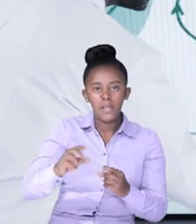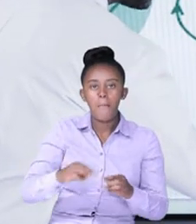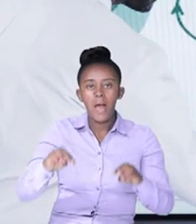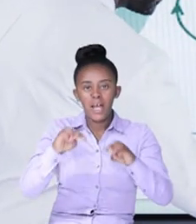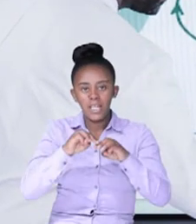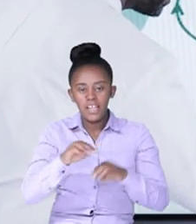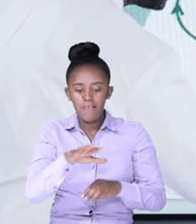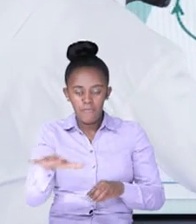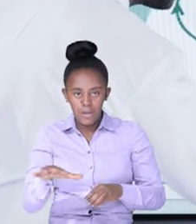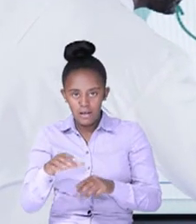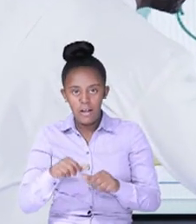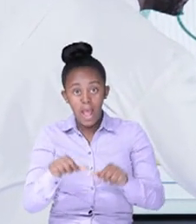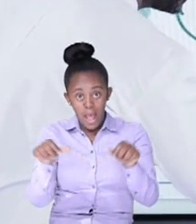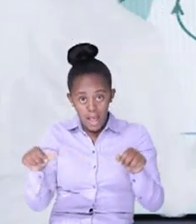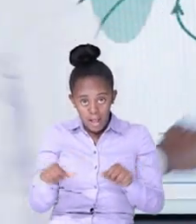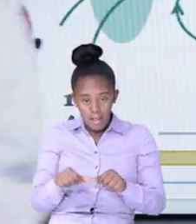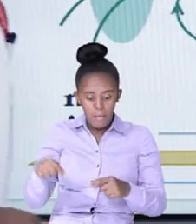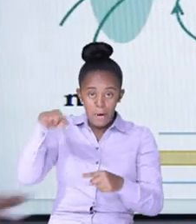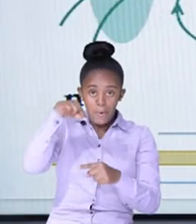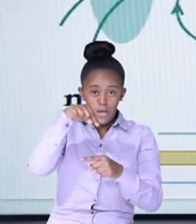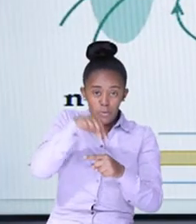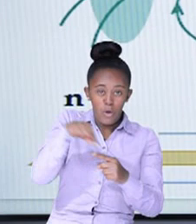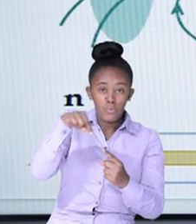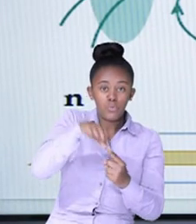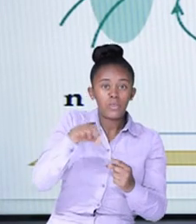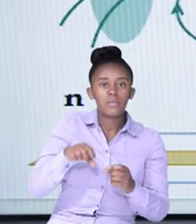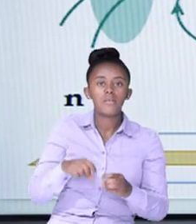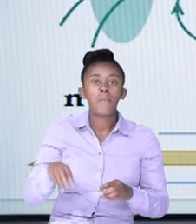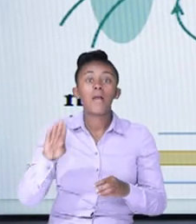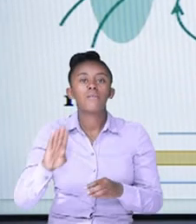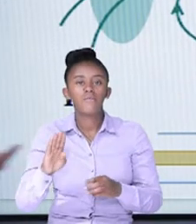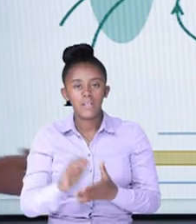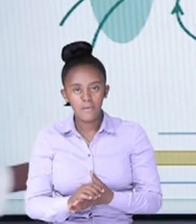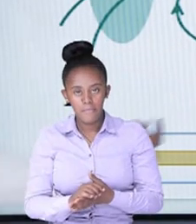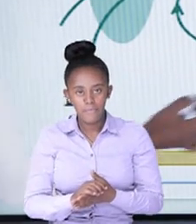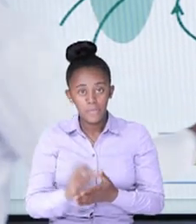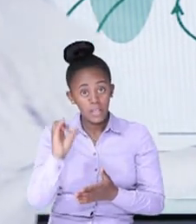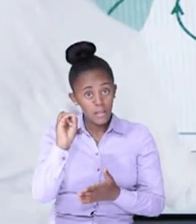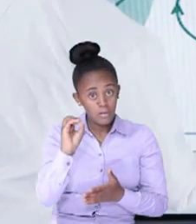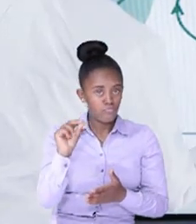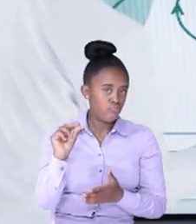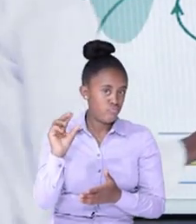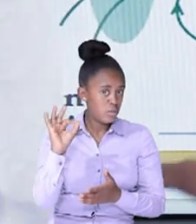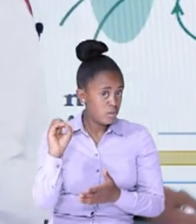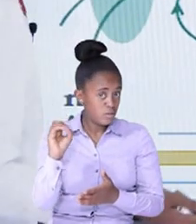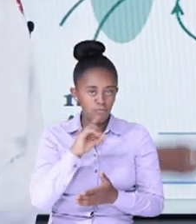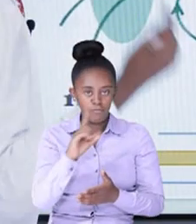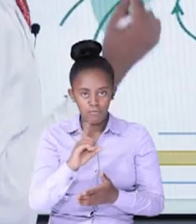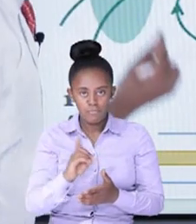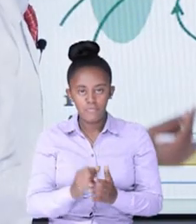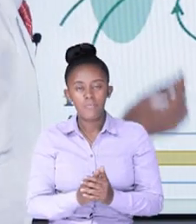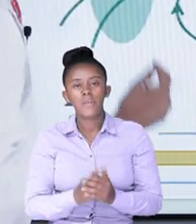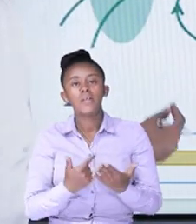Area is perpendicular to the magnetic field. So what is theta? Theta is not 90, because we are going to take theta to